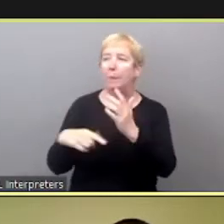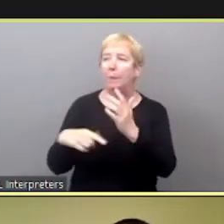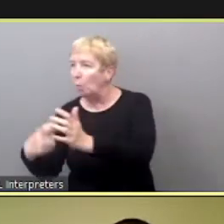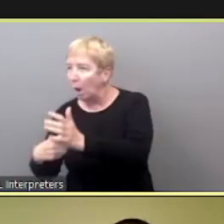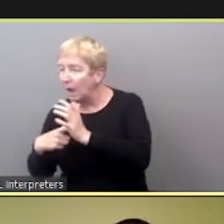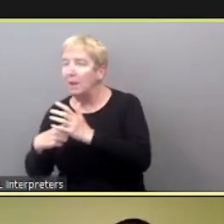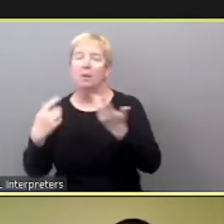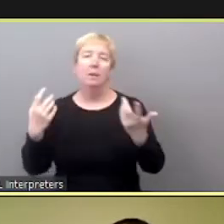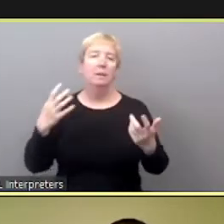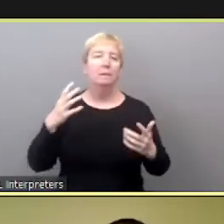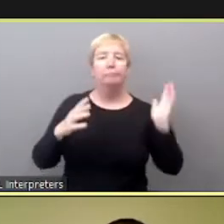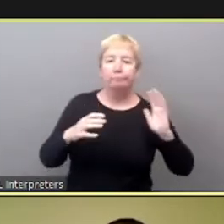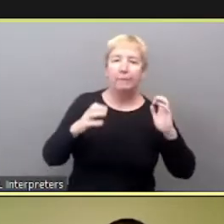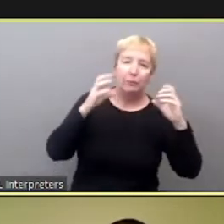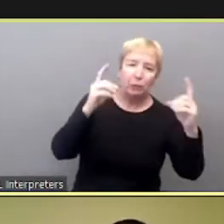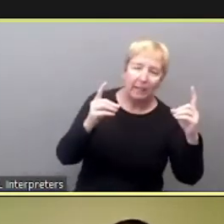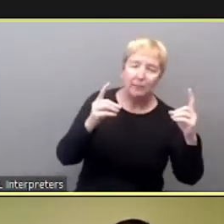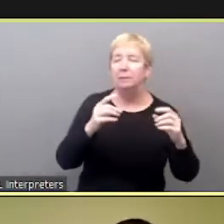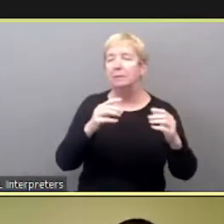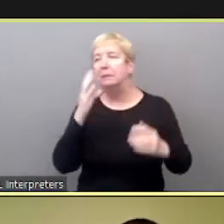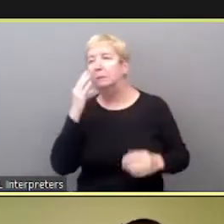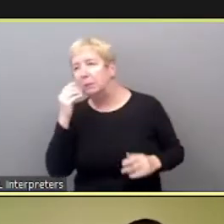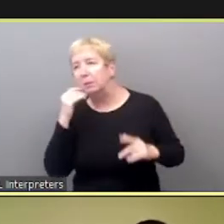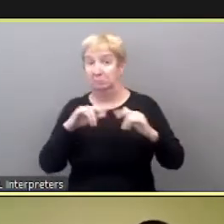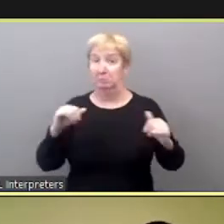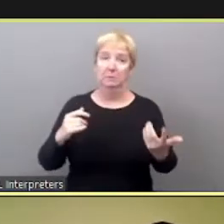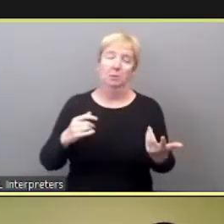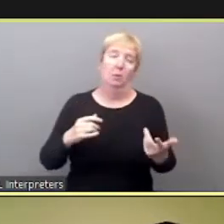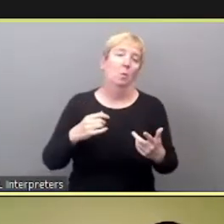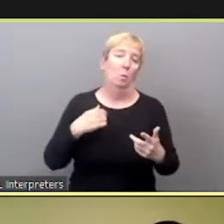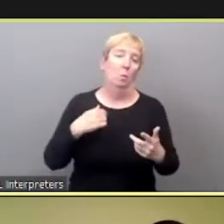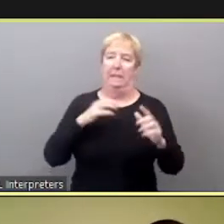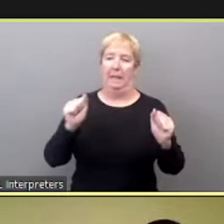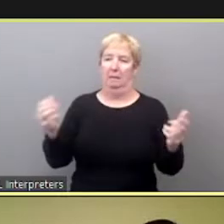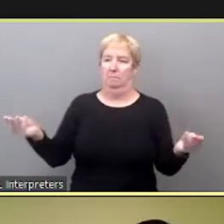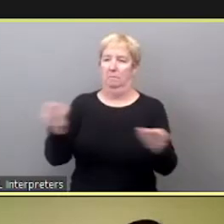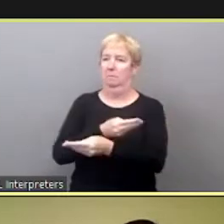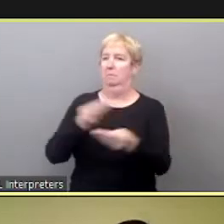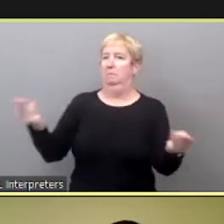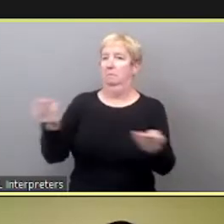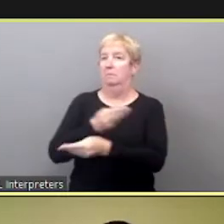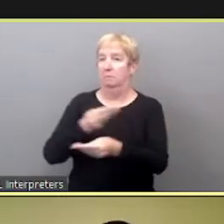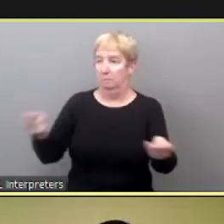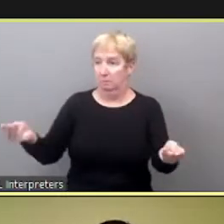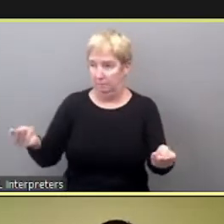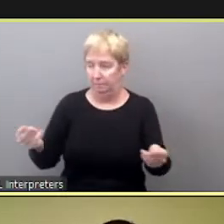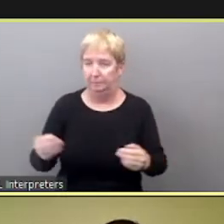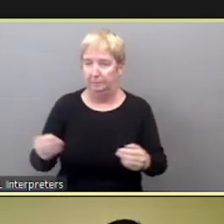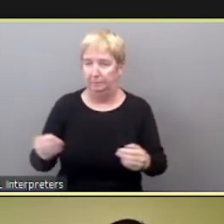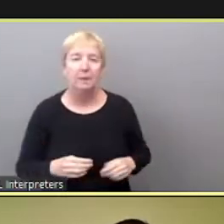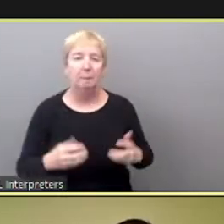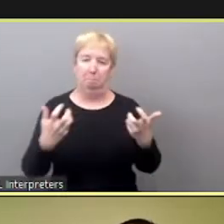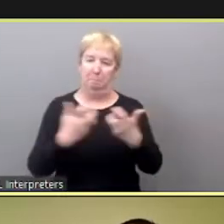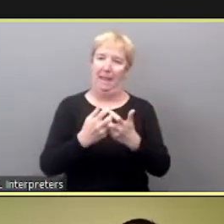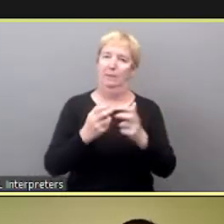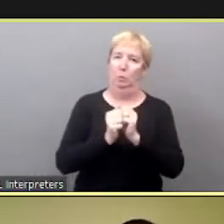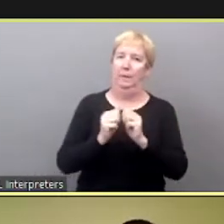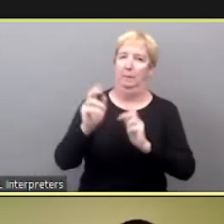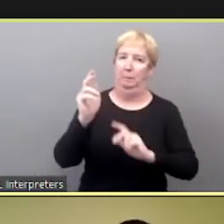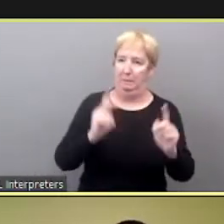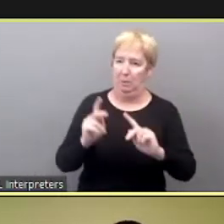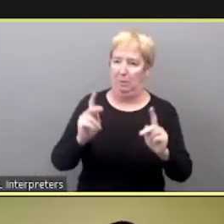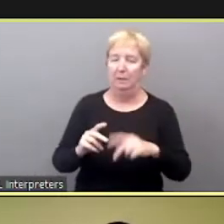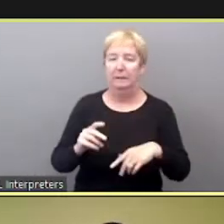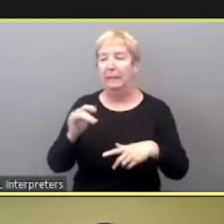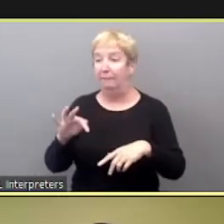levels. So for employers, it'll do the same. It'll push notifications when a job seeker is into the system and matches with a vacancy